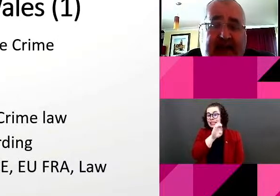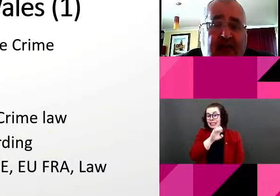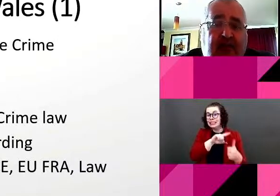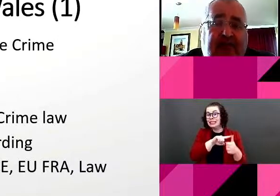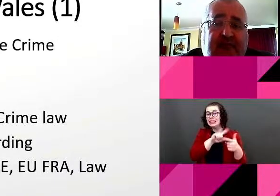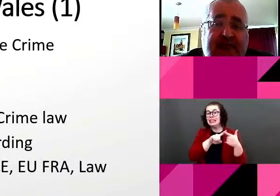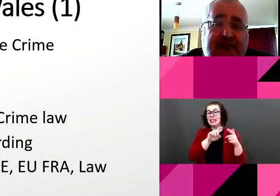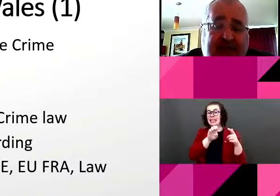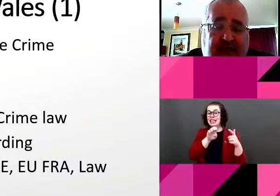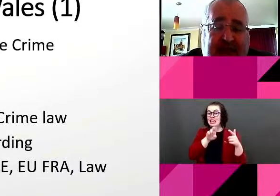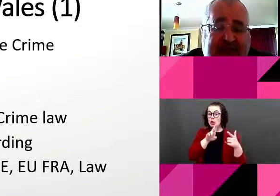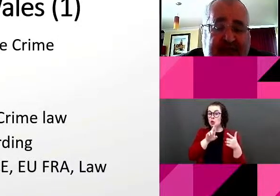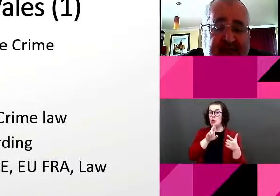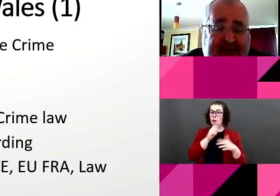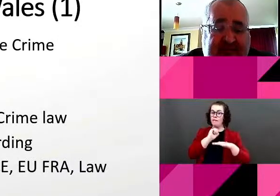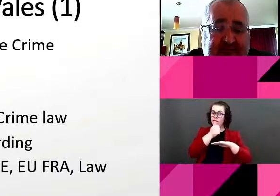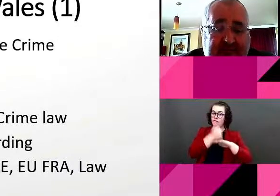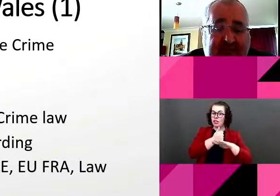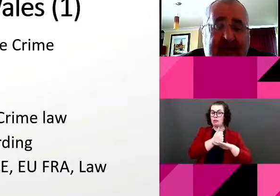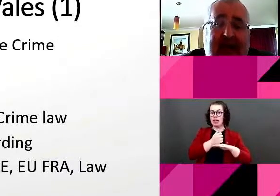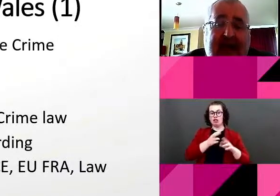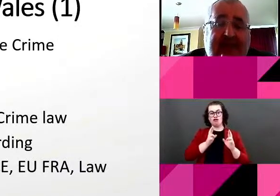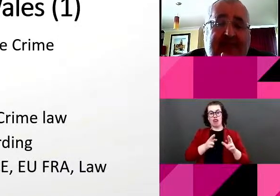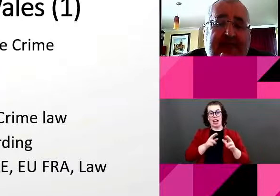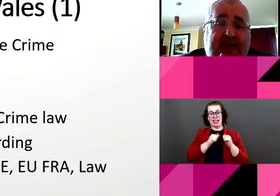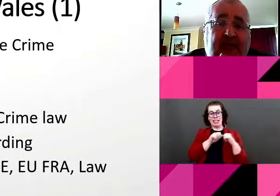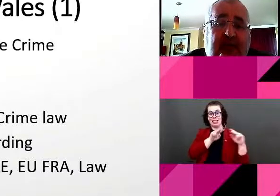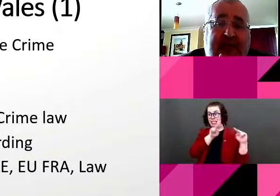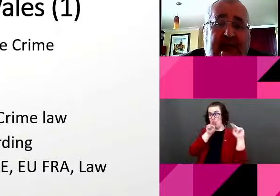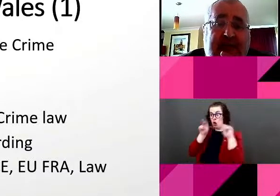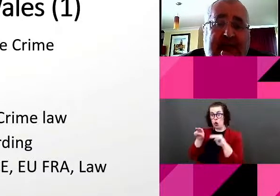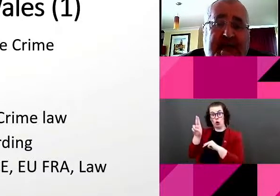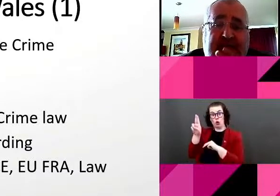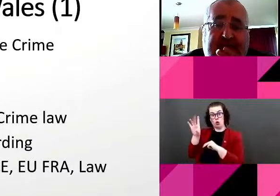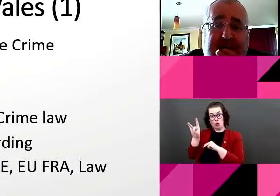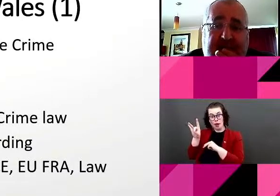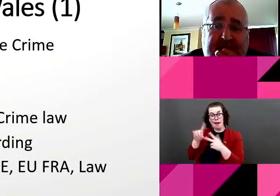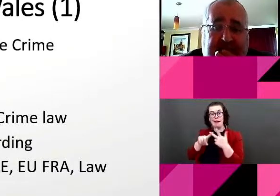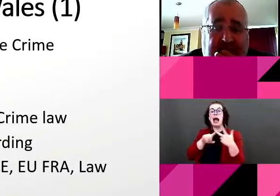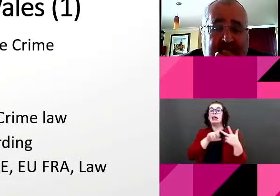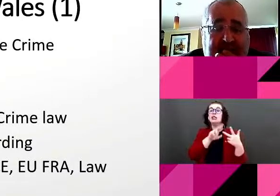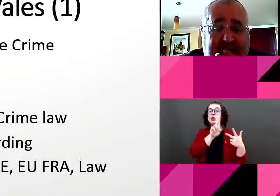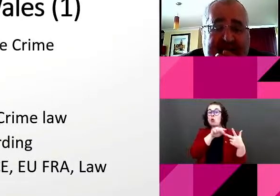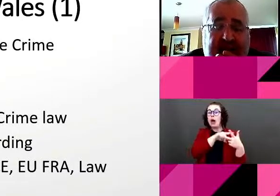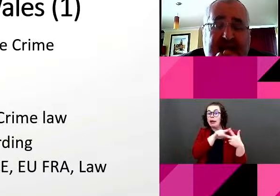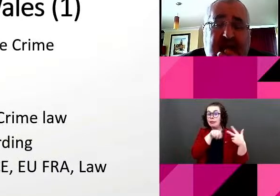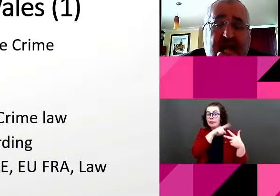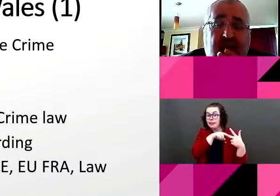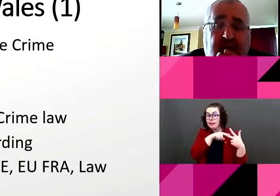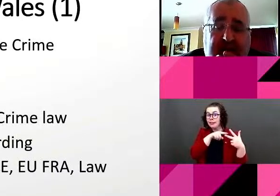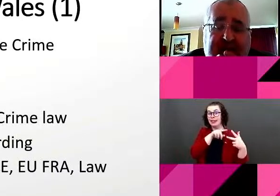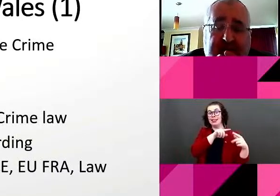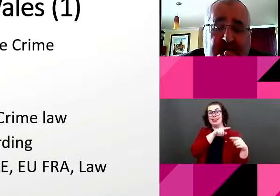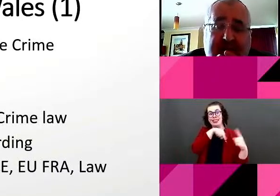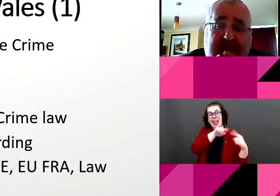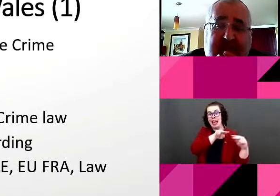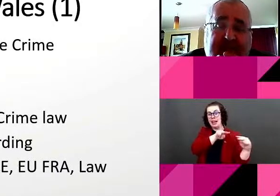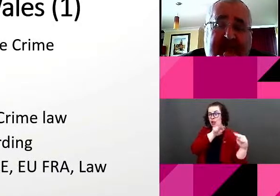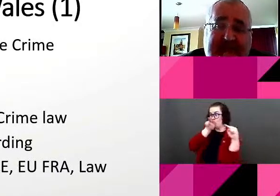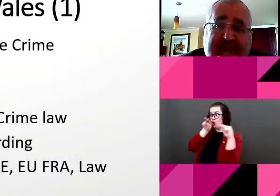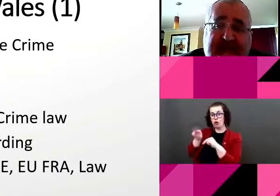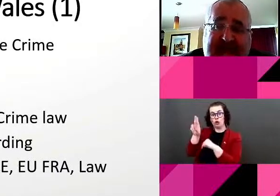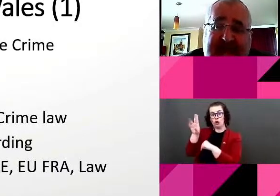the EU Fundamental Rights Agency and the UN when they have appeared there as having one of the